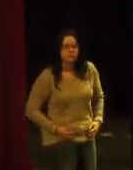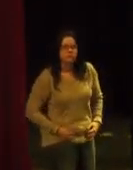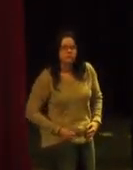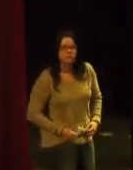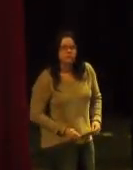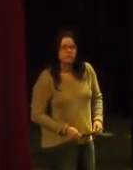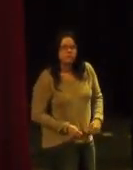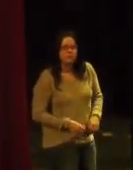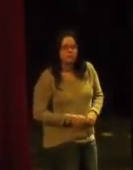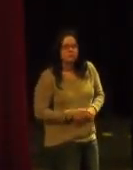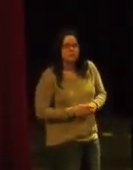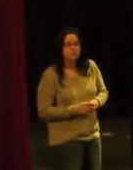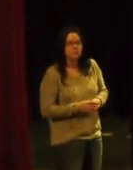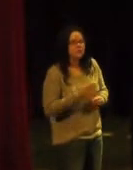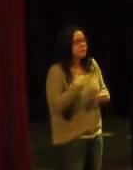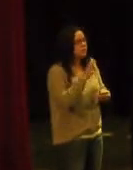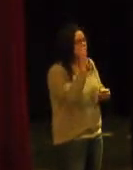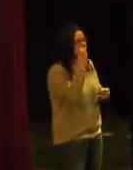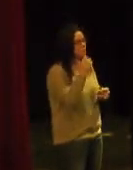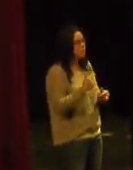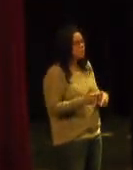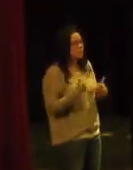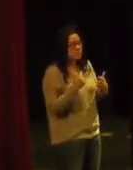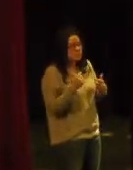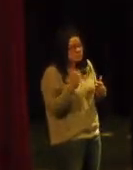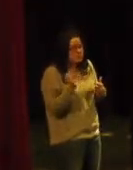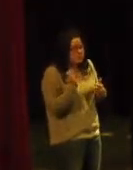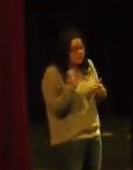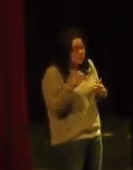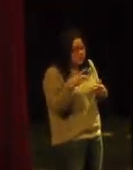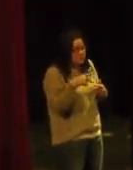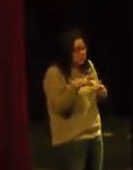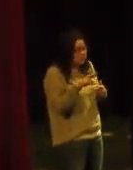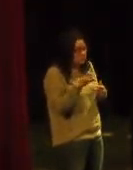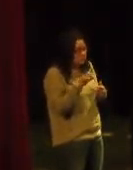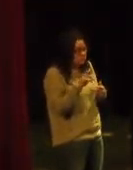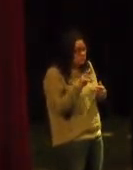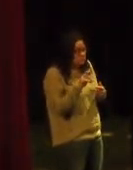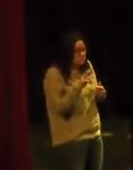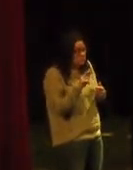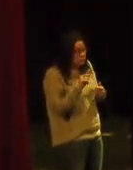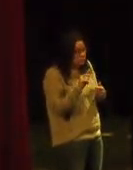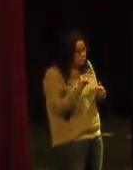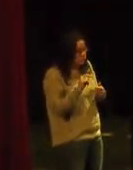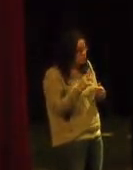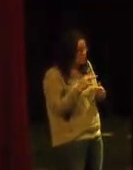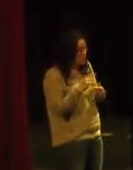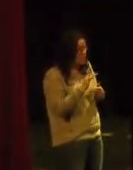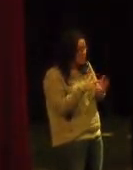Another anecdote. My cousin lives on East Prospect, in the middle of a Mexican community.